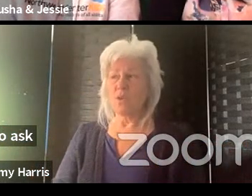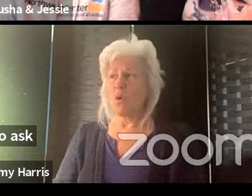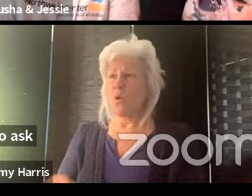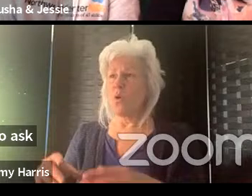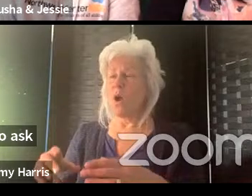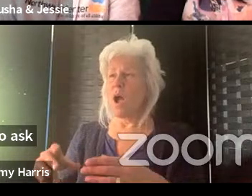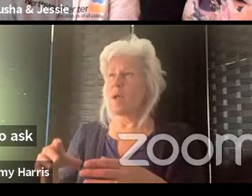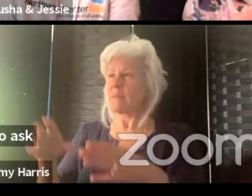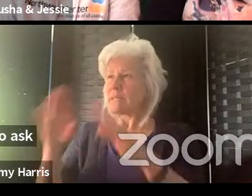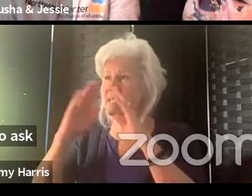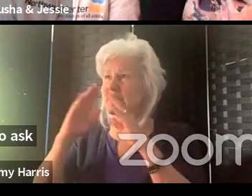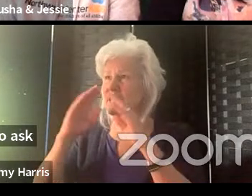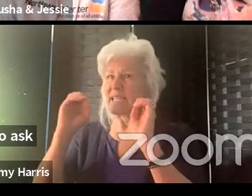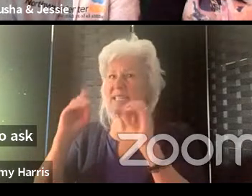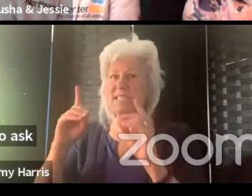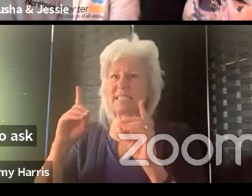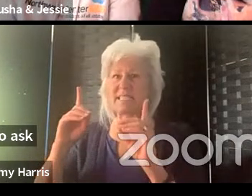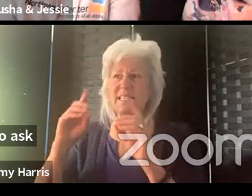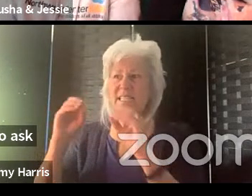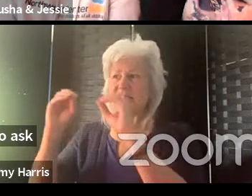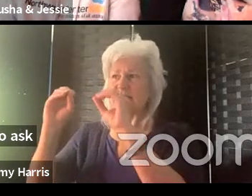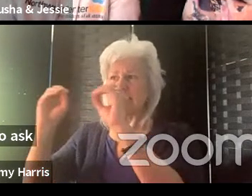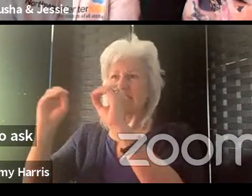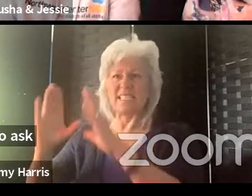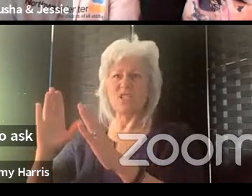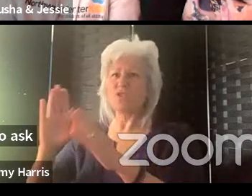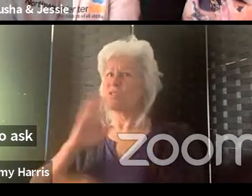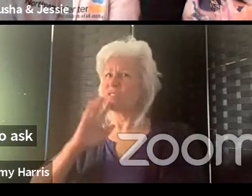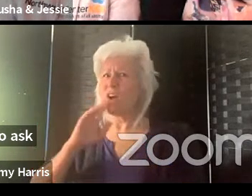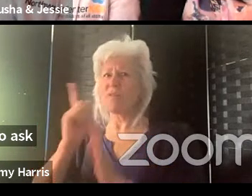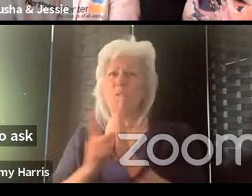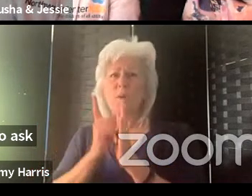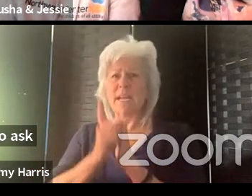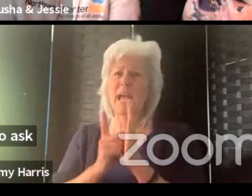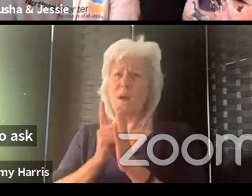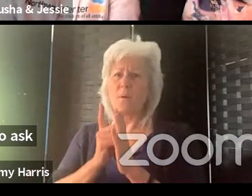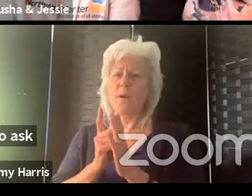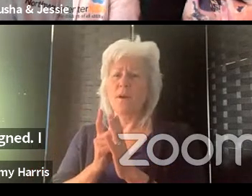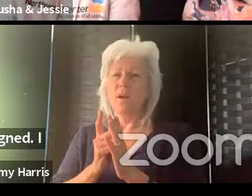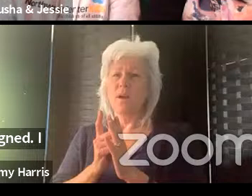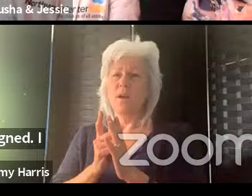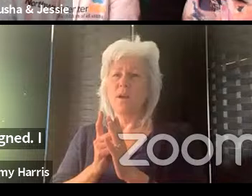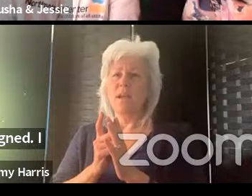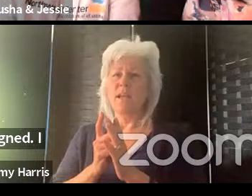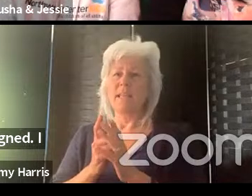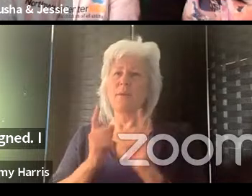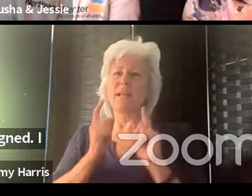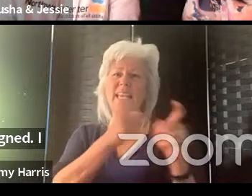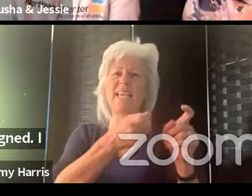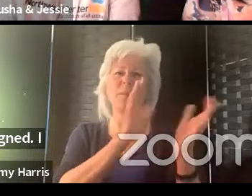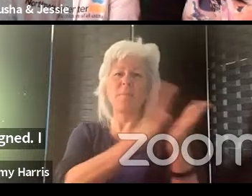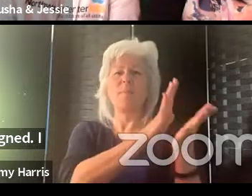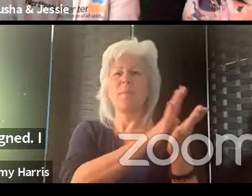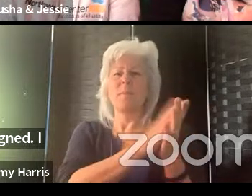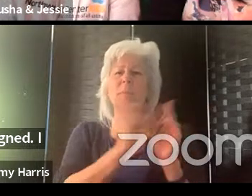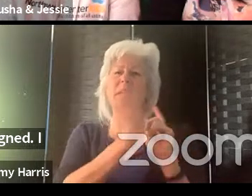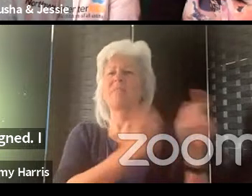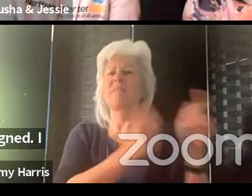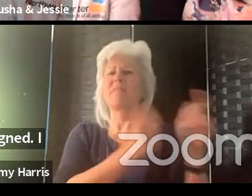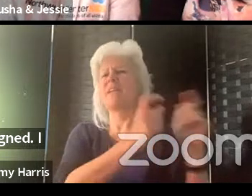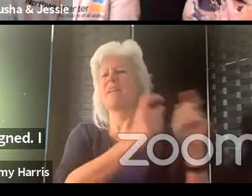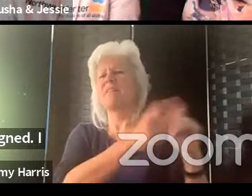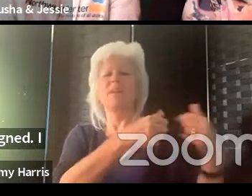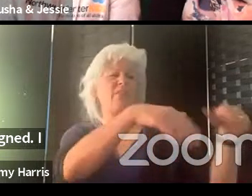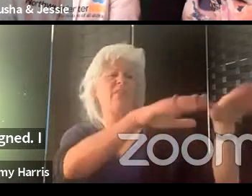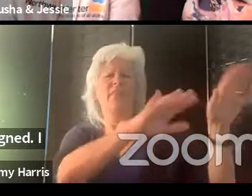an hour was hard for me, too. Teachers kept giving me great numbers of handouts and asked me to do them.